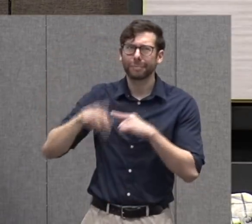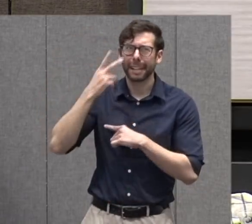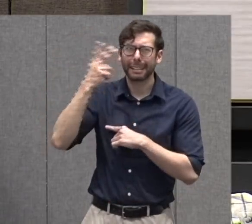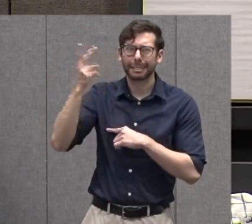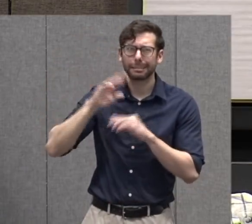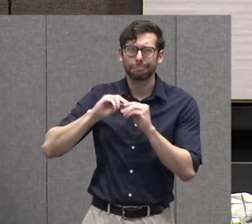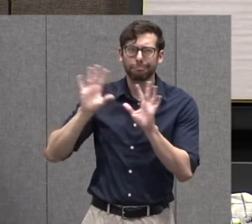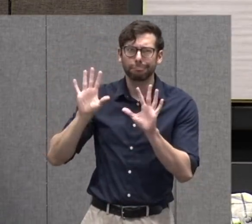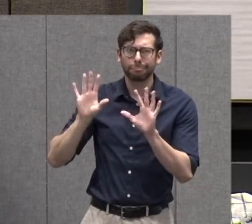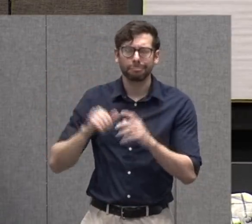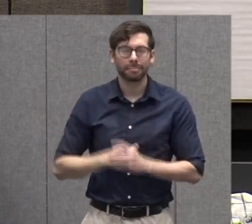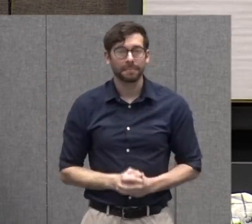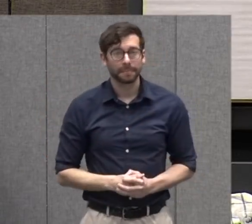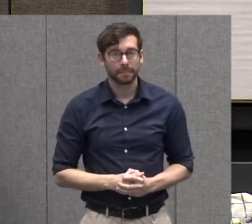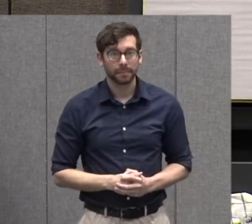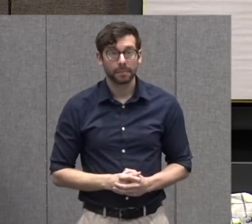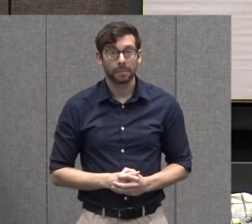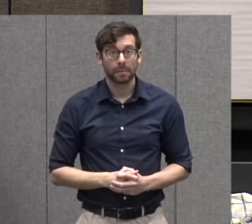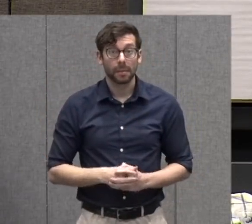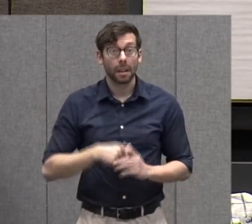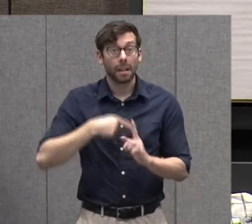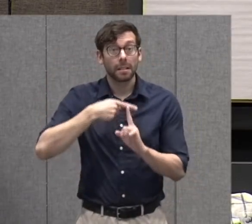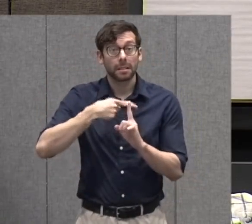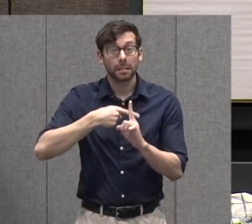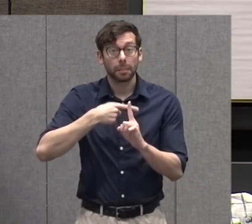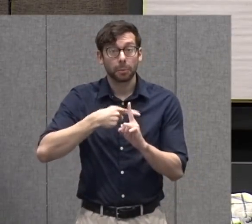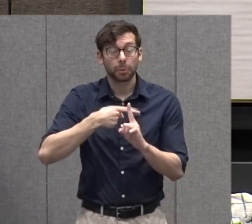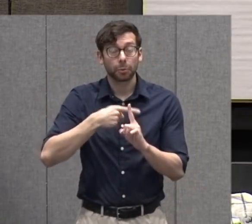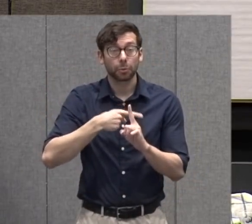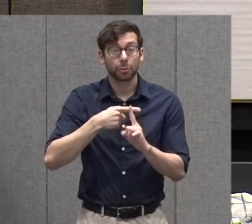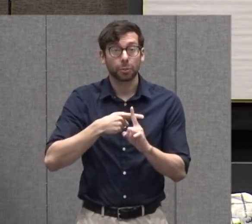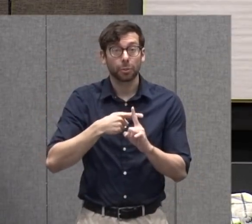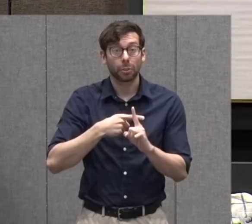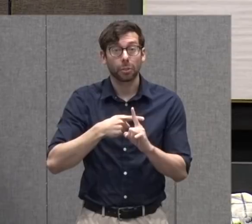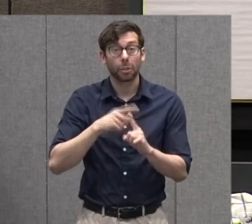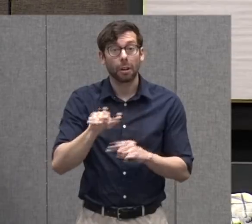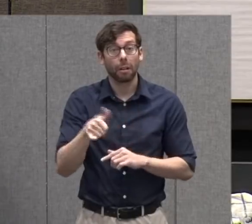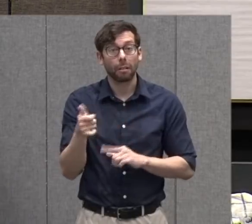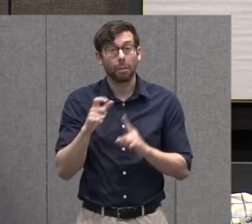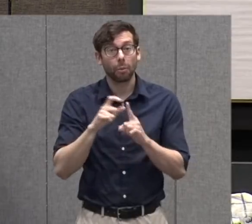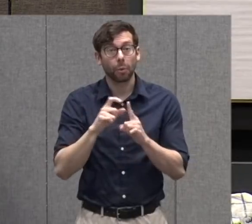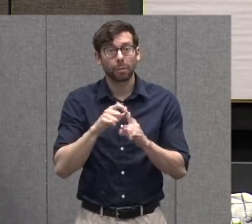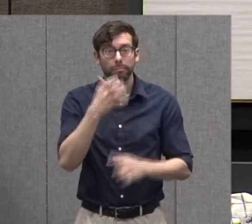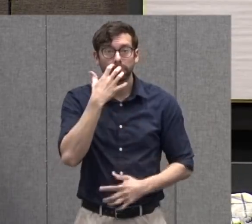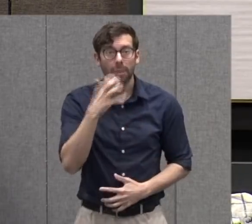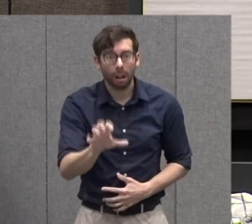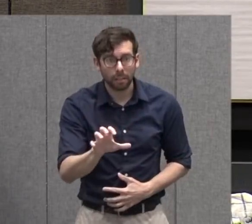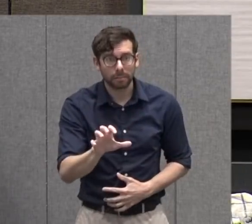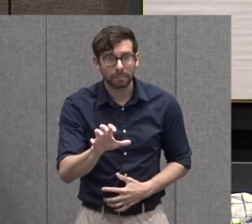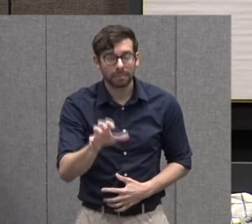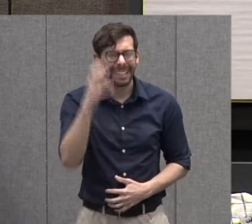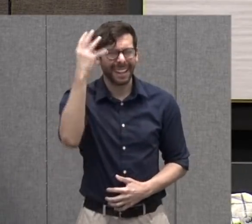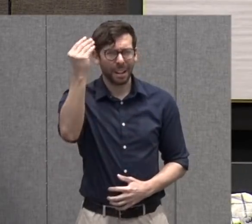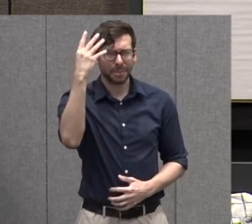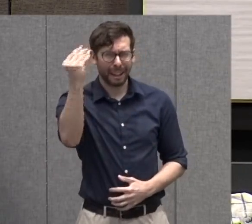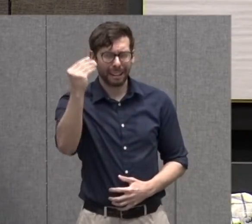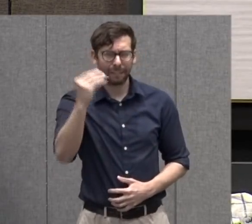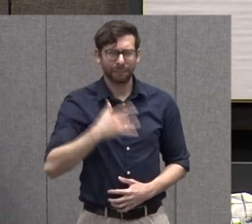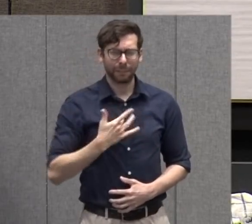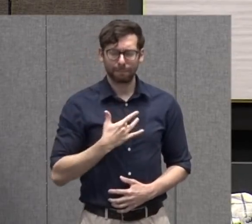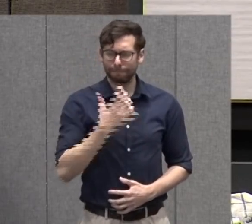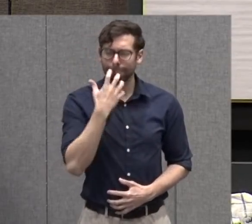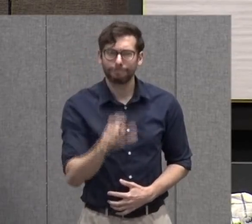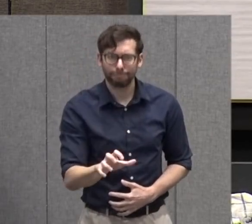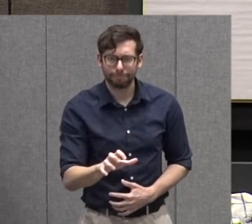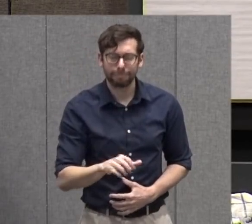talk about temperature when things are hot or when it's hot outside. Something else that helps us